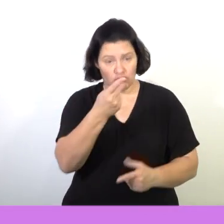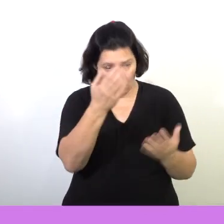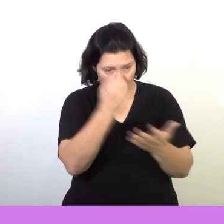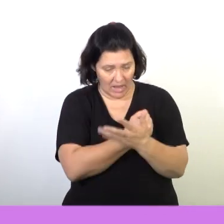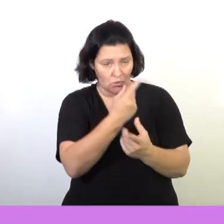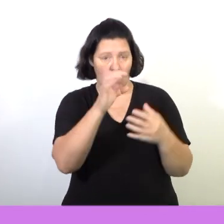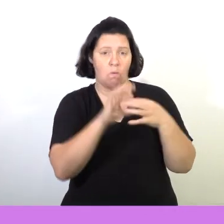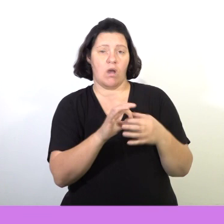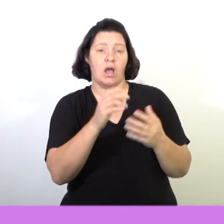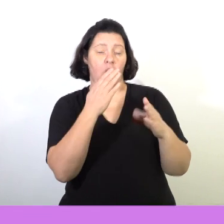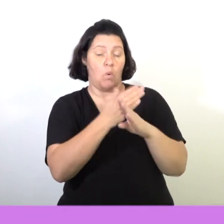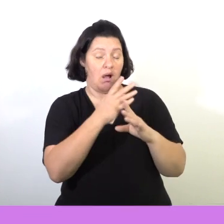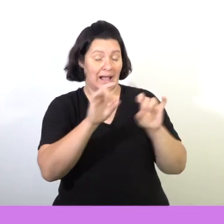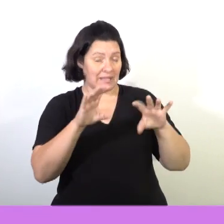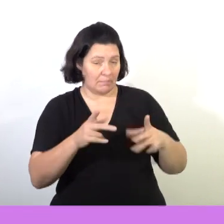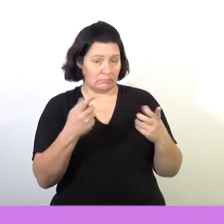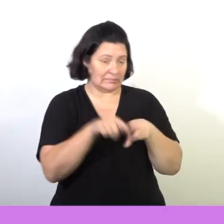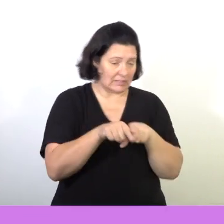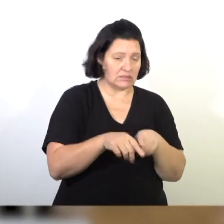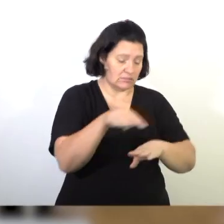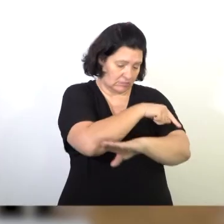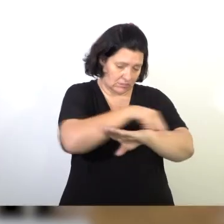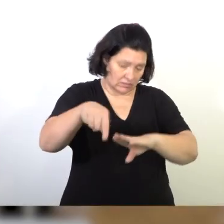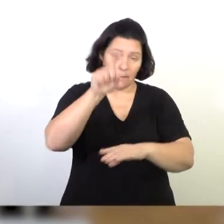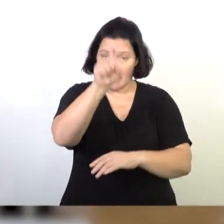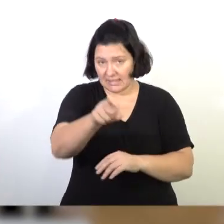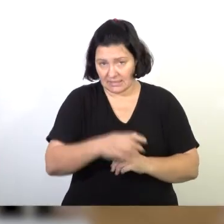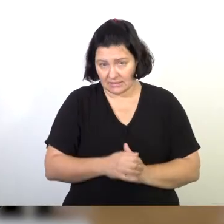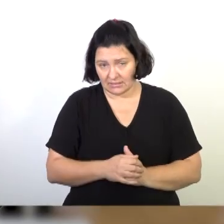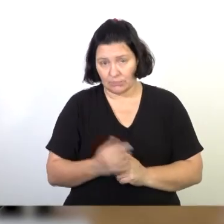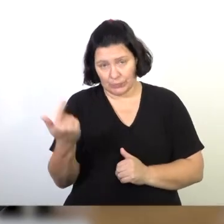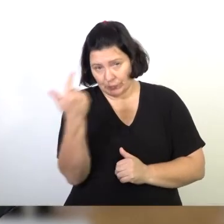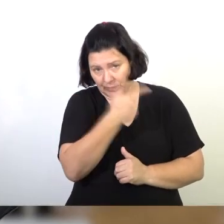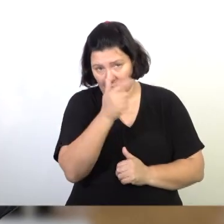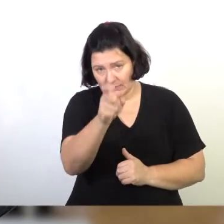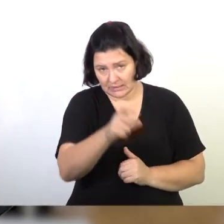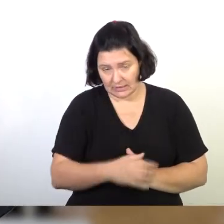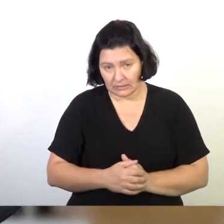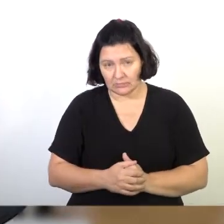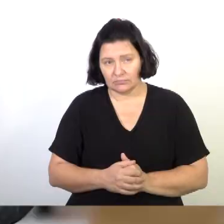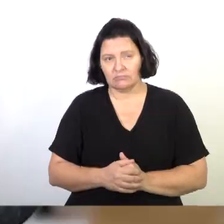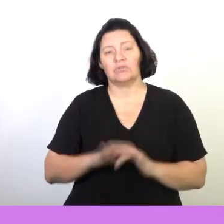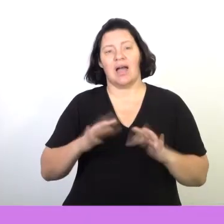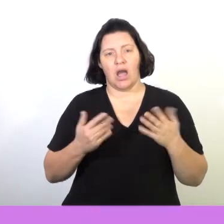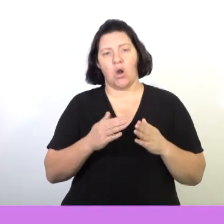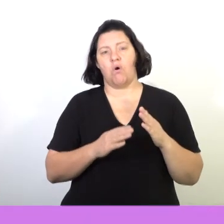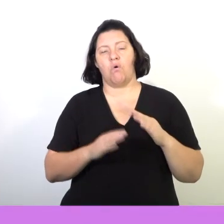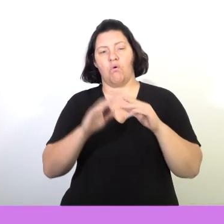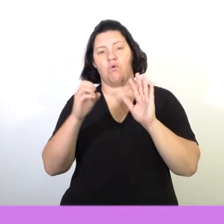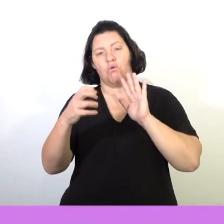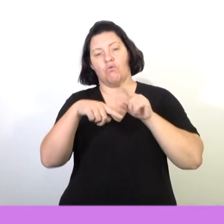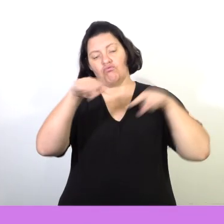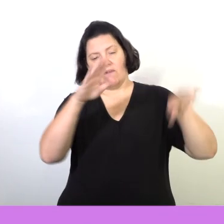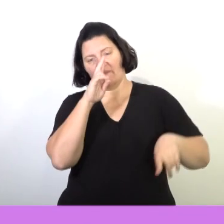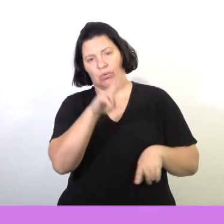not going to look that perfect. But when you are sitting with your graph over there, it will look correct. So that is how our graph will